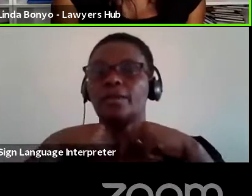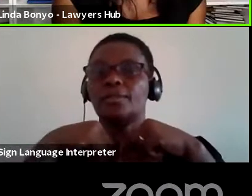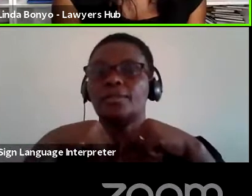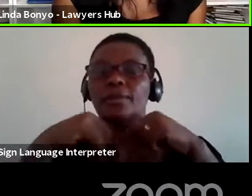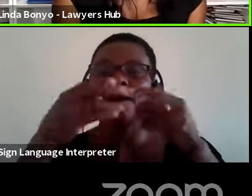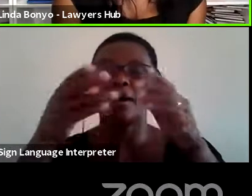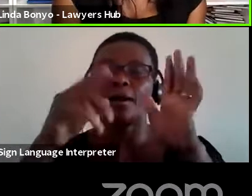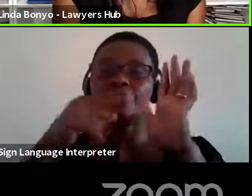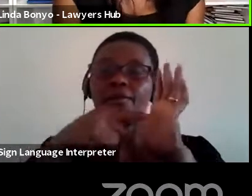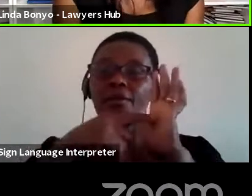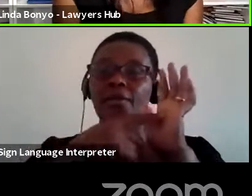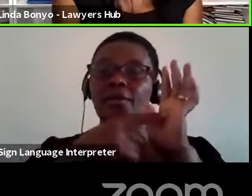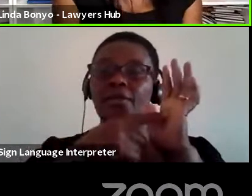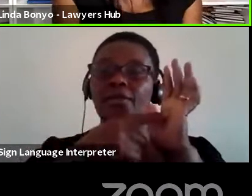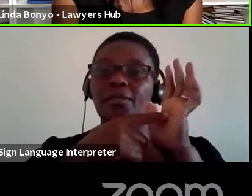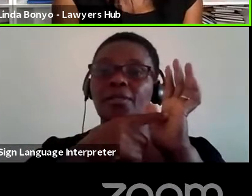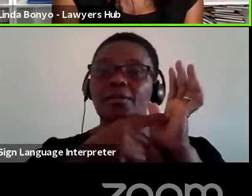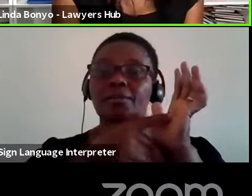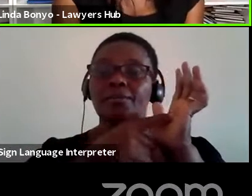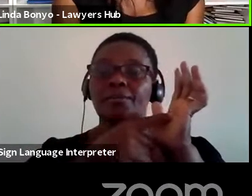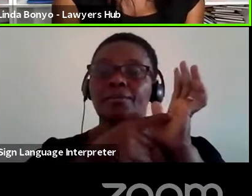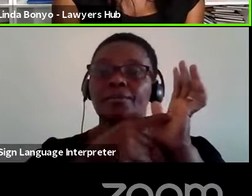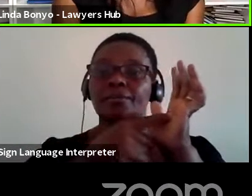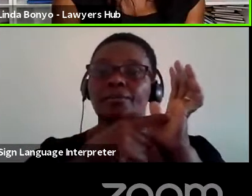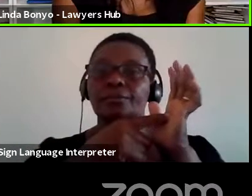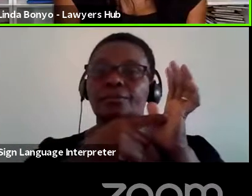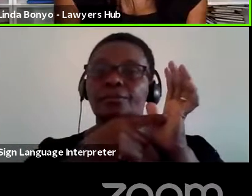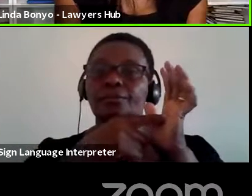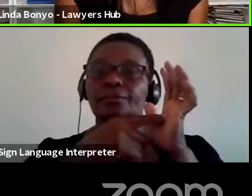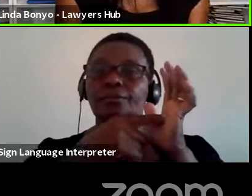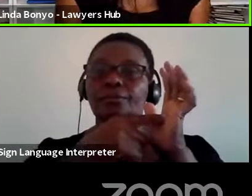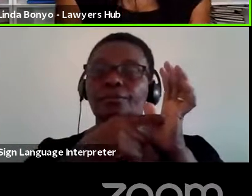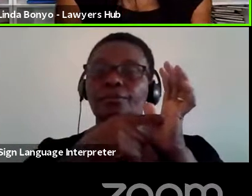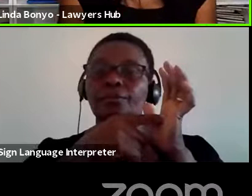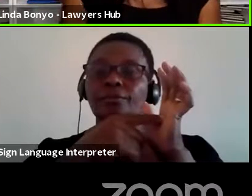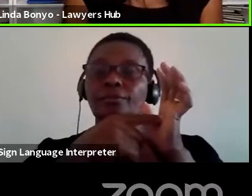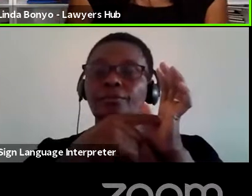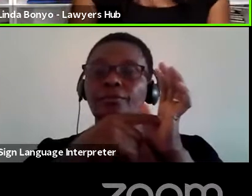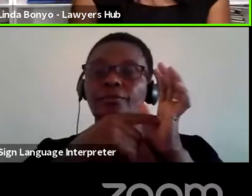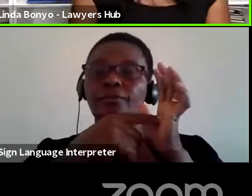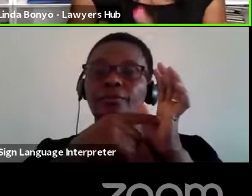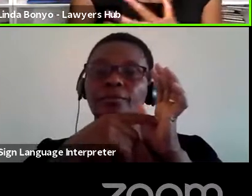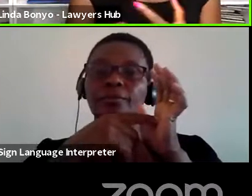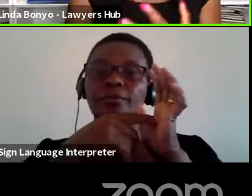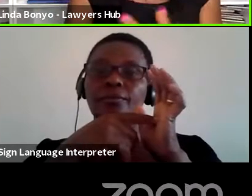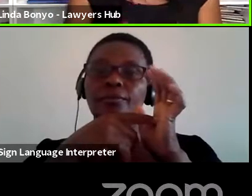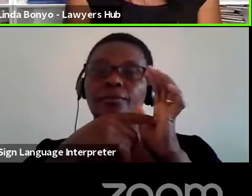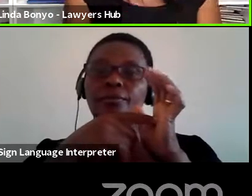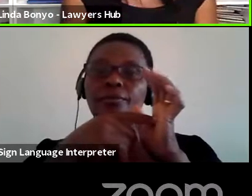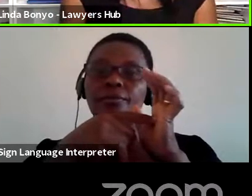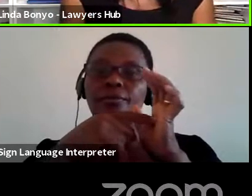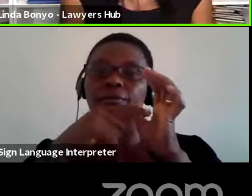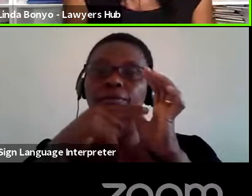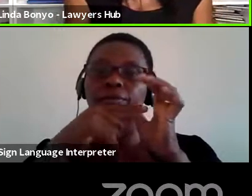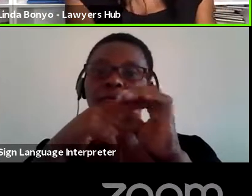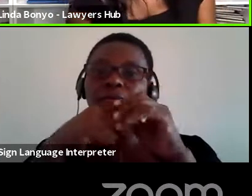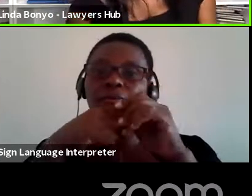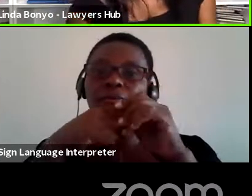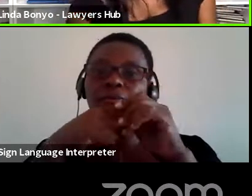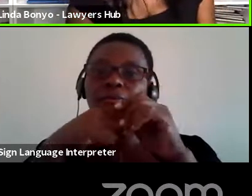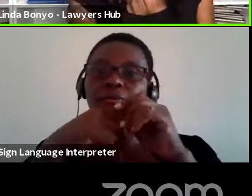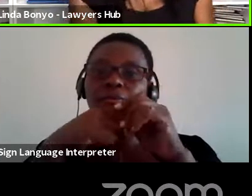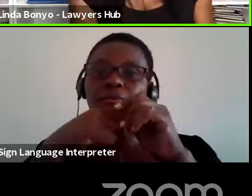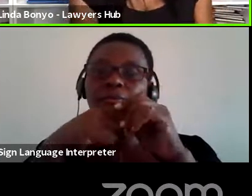indicated and made mention to during the consultation on the Santa Clara principles. You'll excuse me if I'm not very